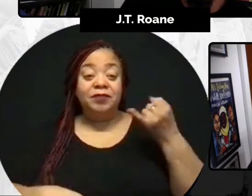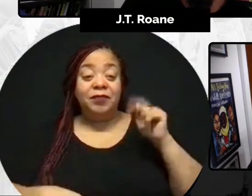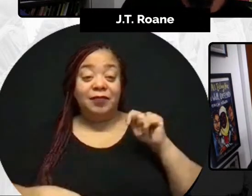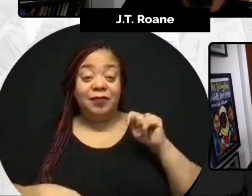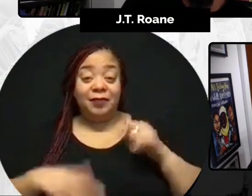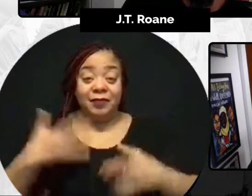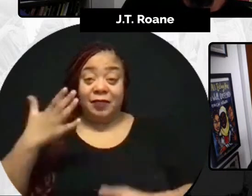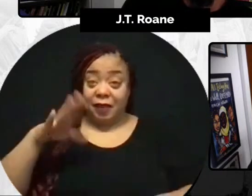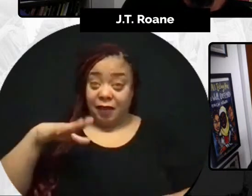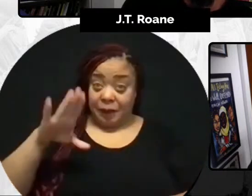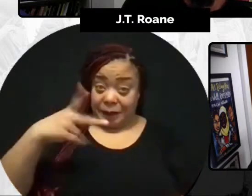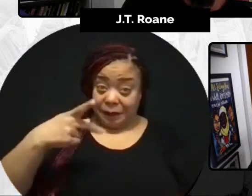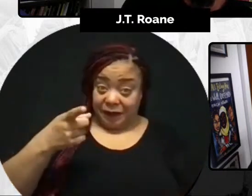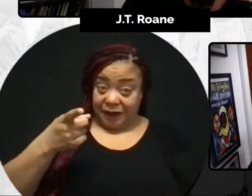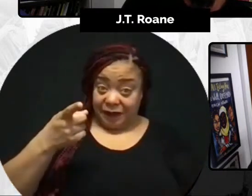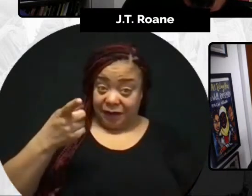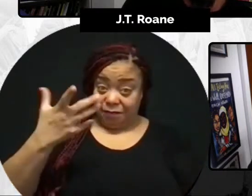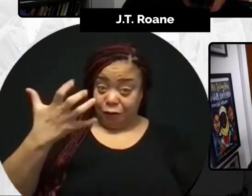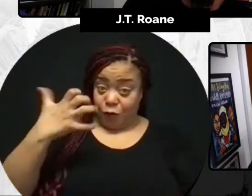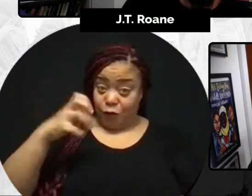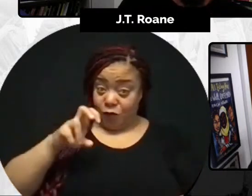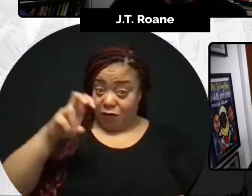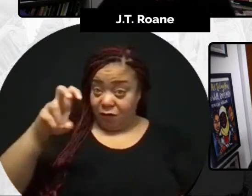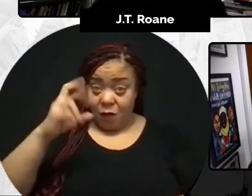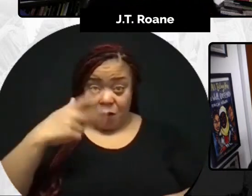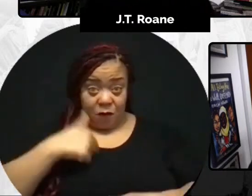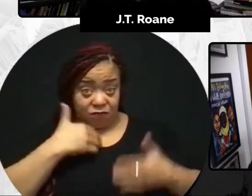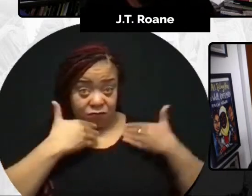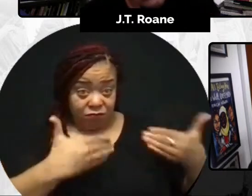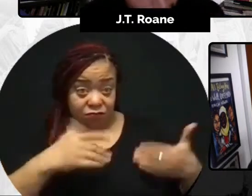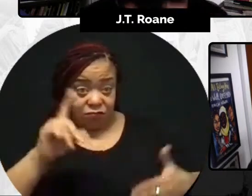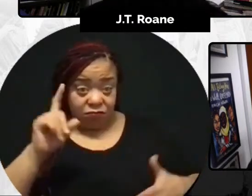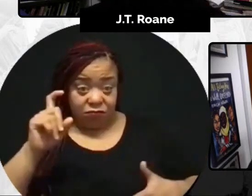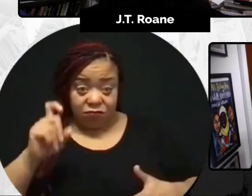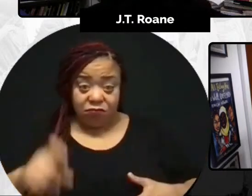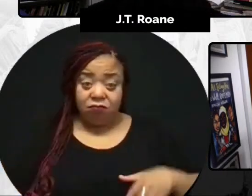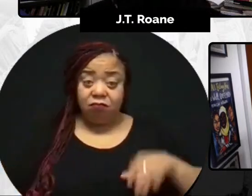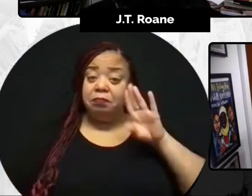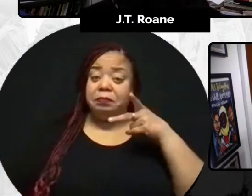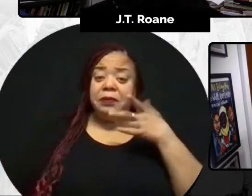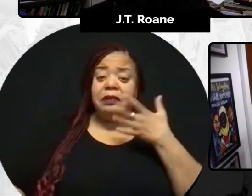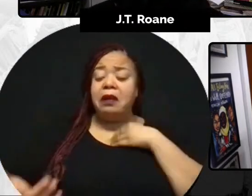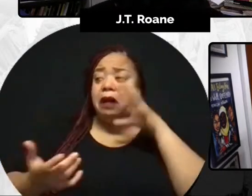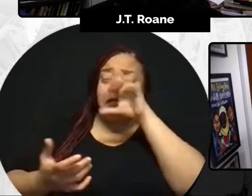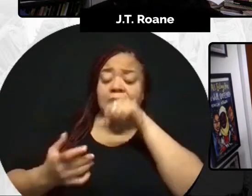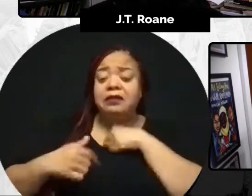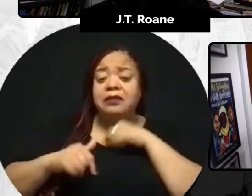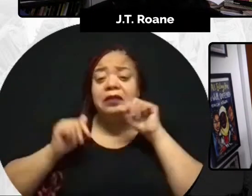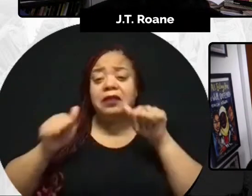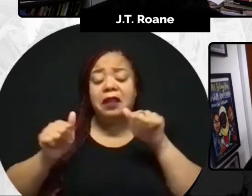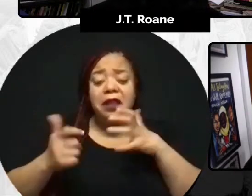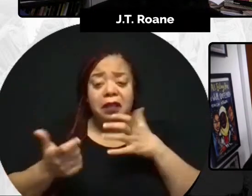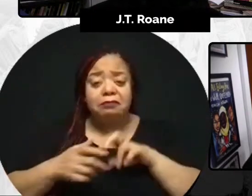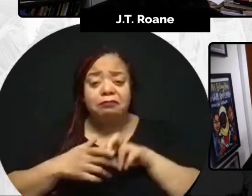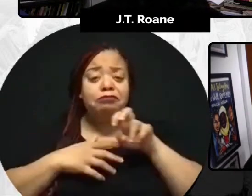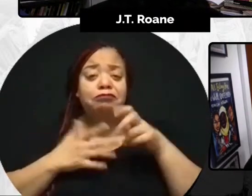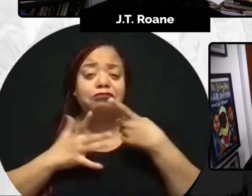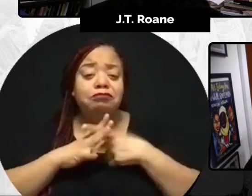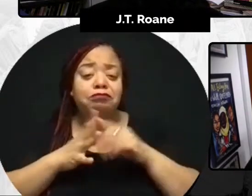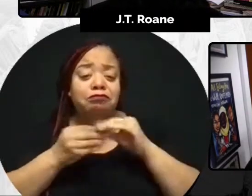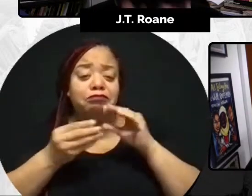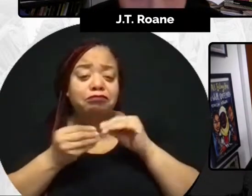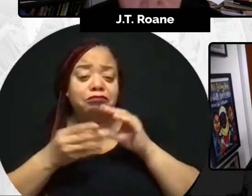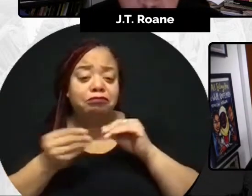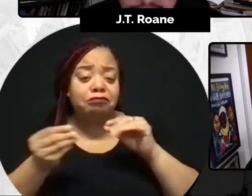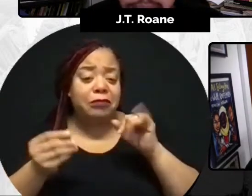Either way, I guess I could jump in if well, I mean, what brought to my mind is talking